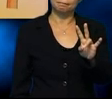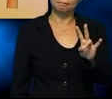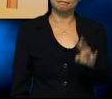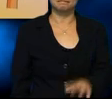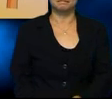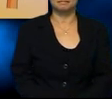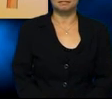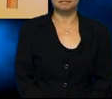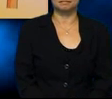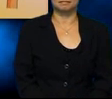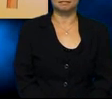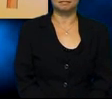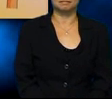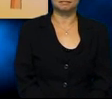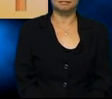7.